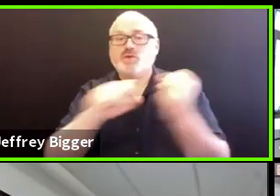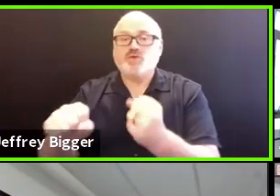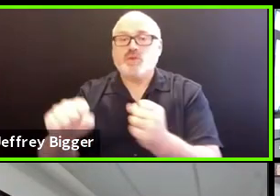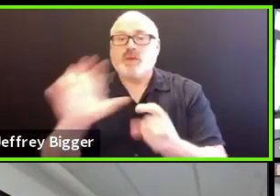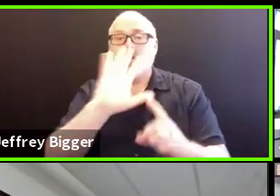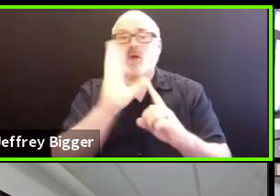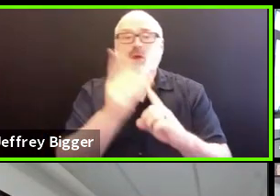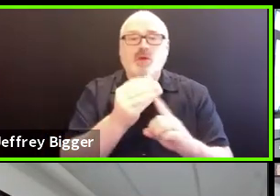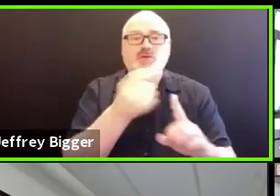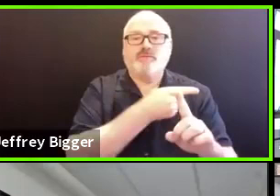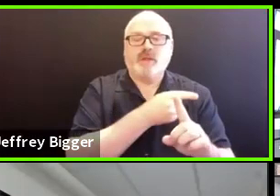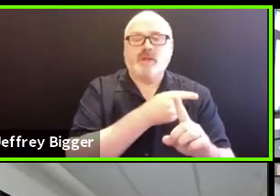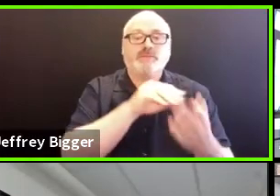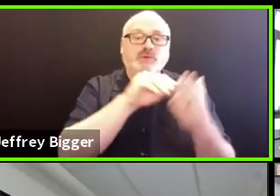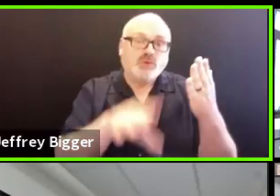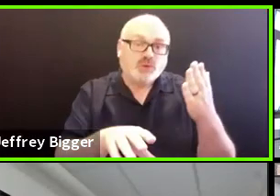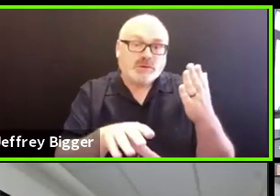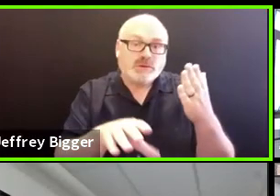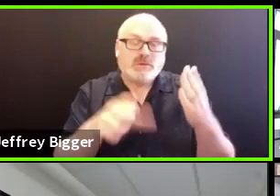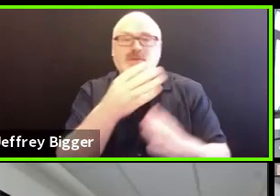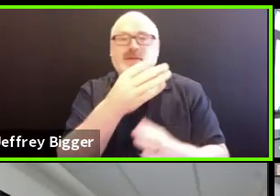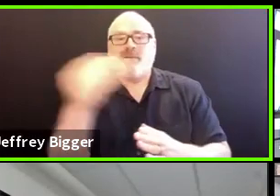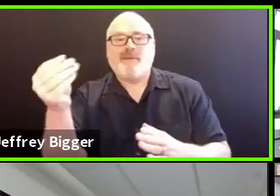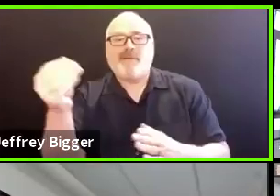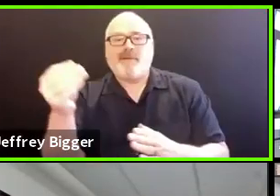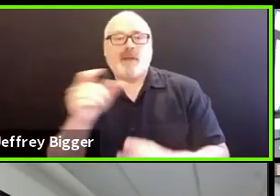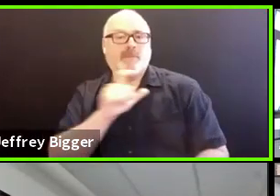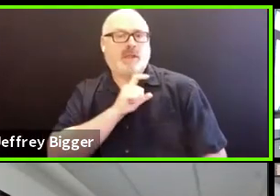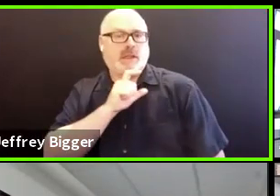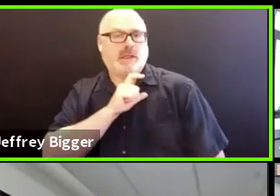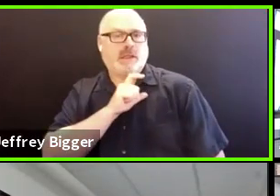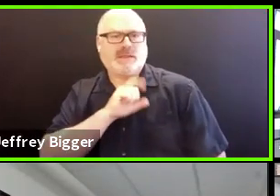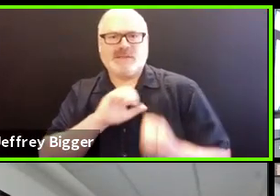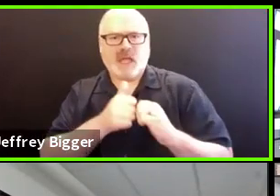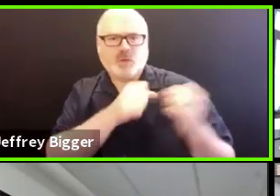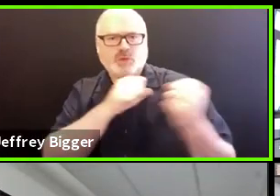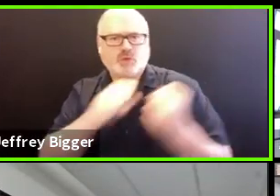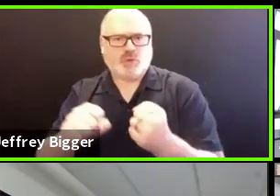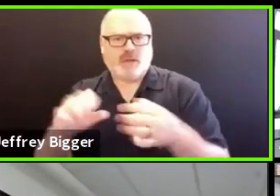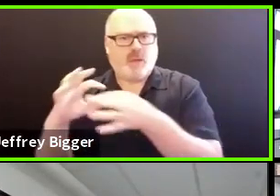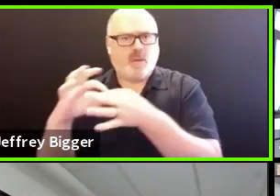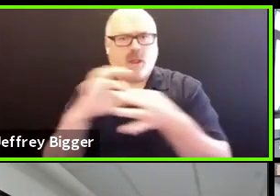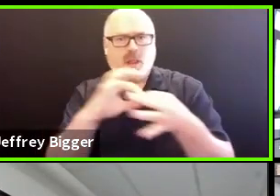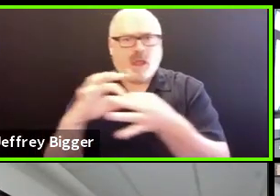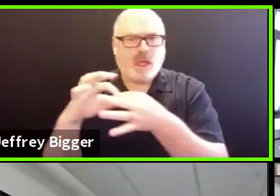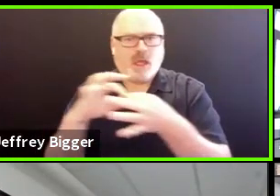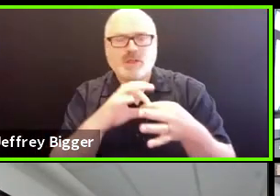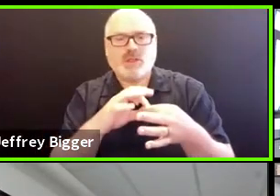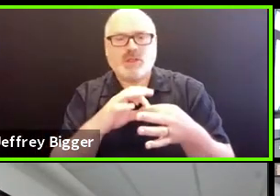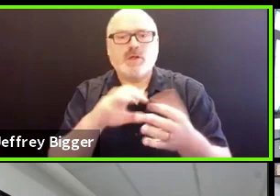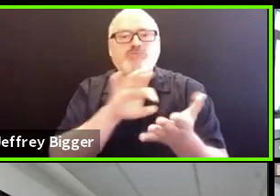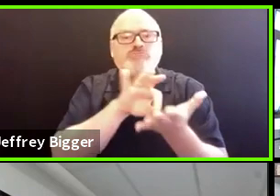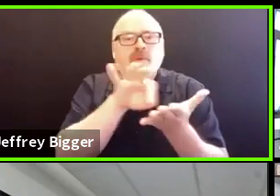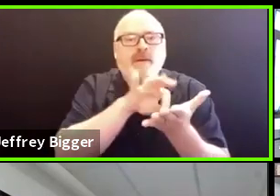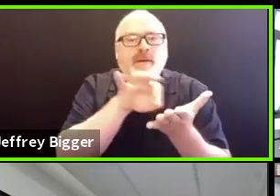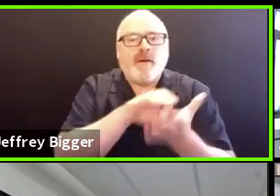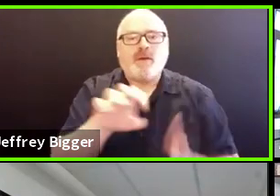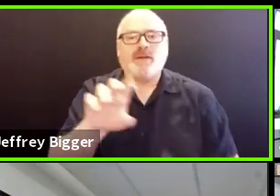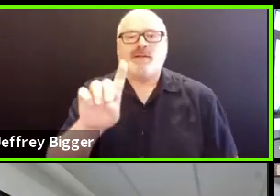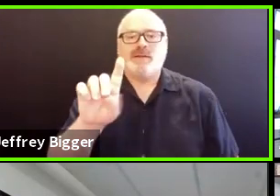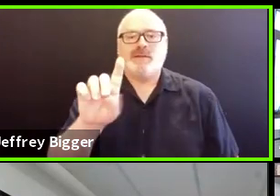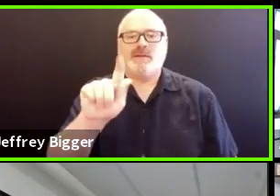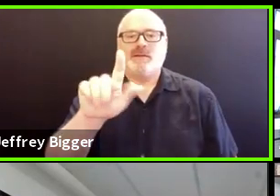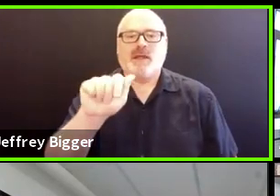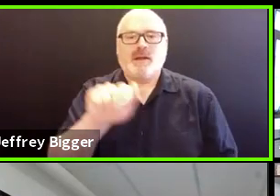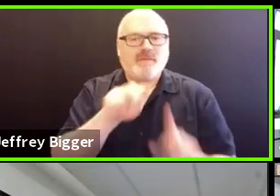student body and our law enforcement would be making sure we're keeping track of data. So not necessarily a training